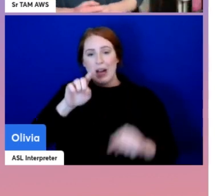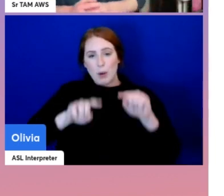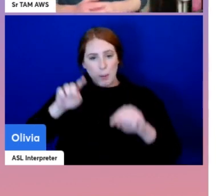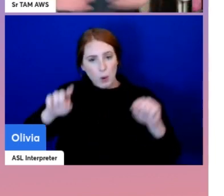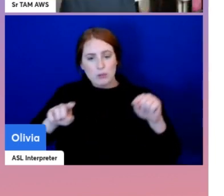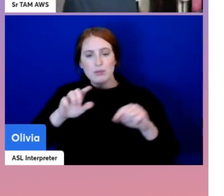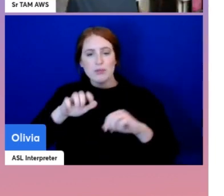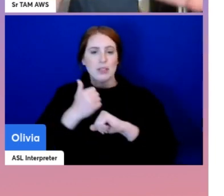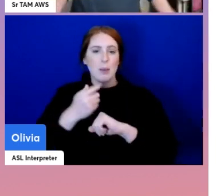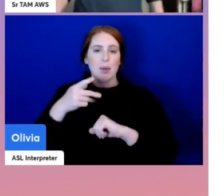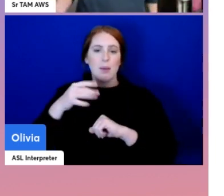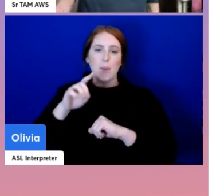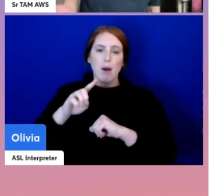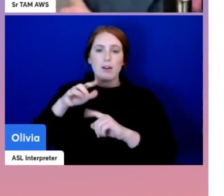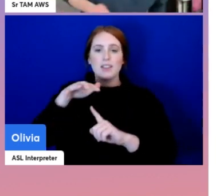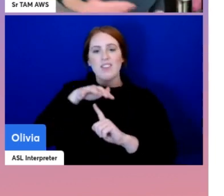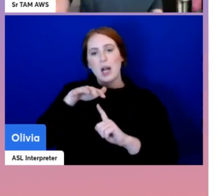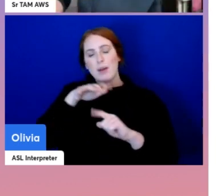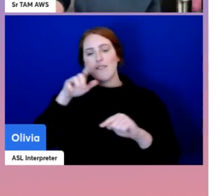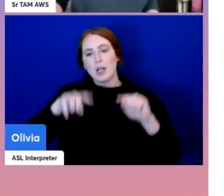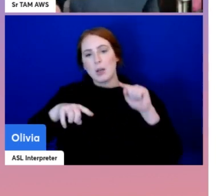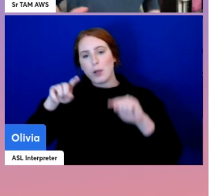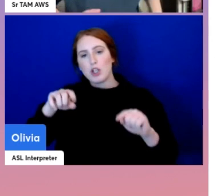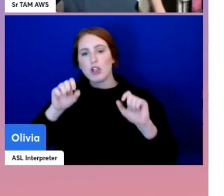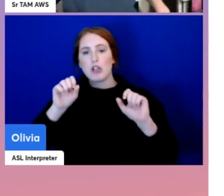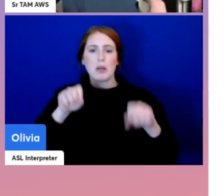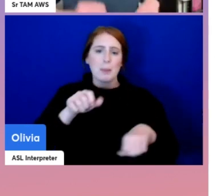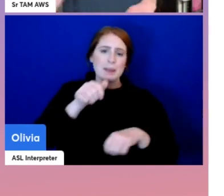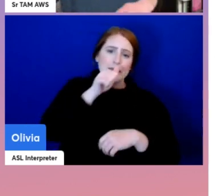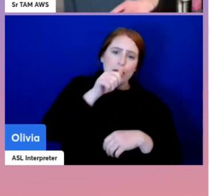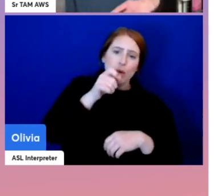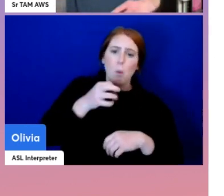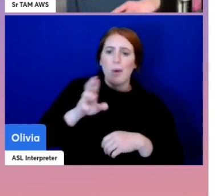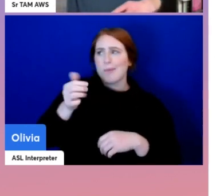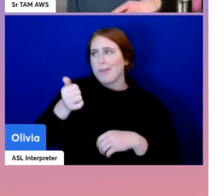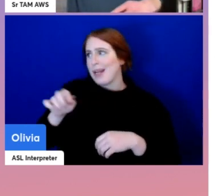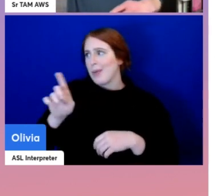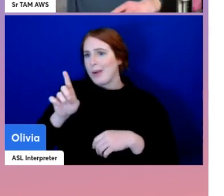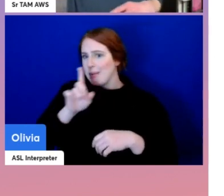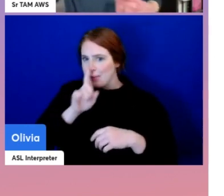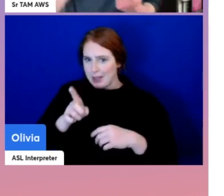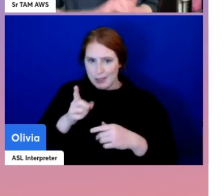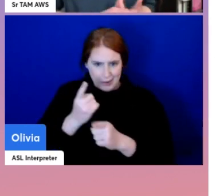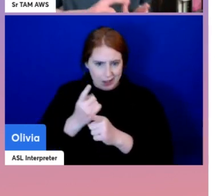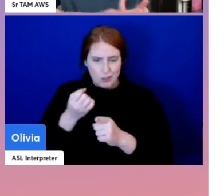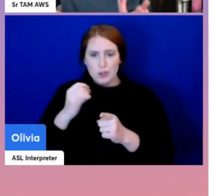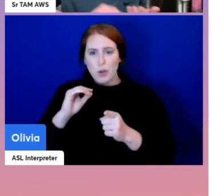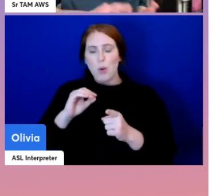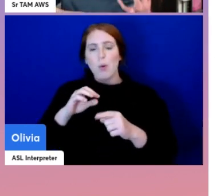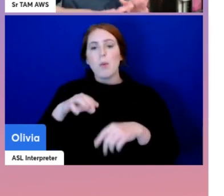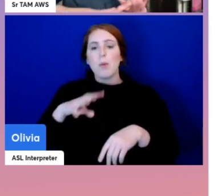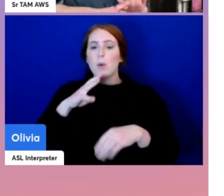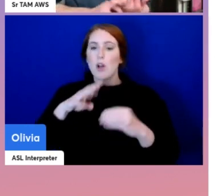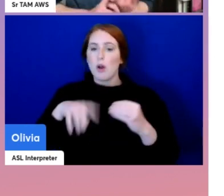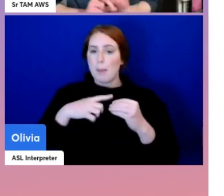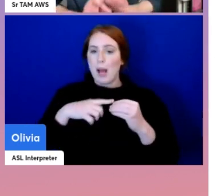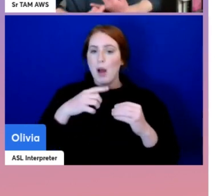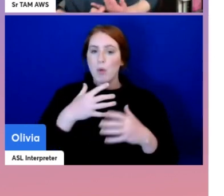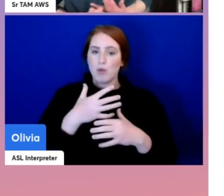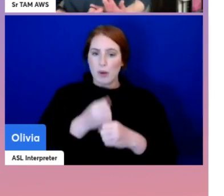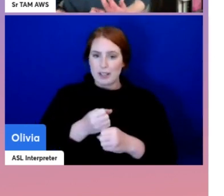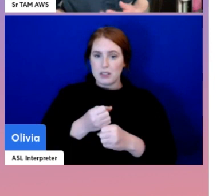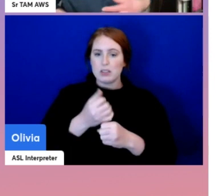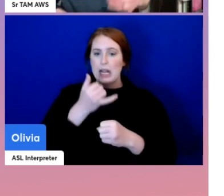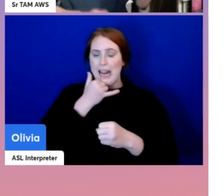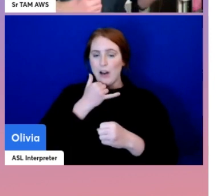variables. They could be in secrets. They could be almost anywhere, right? But we're referencing there the trust ARN, the profile ARN, and the